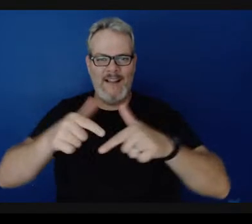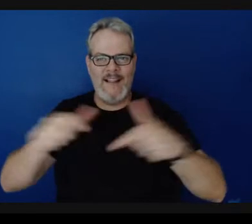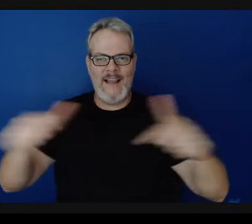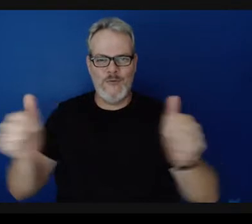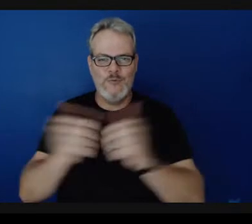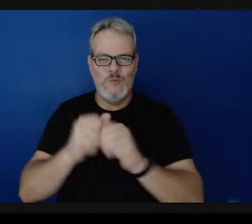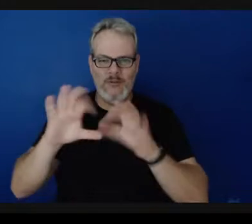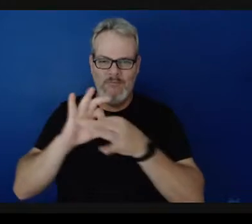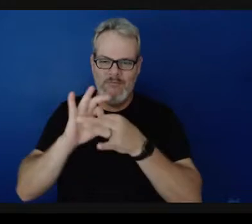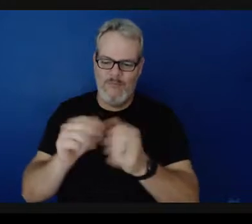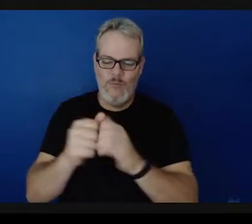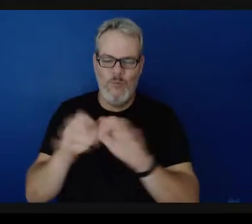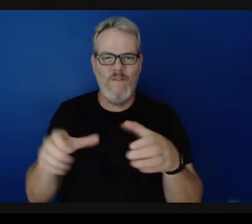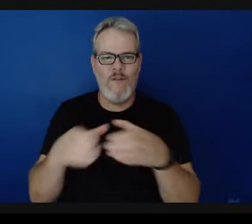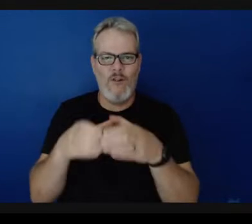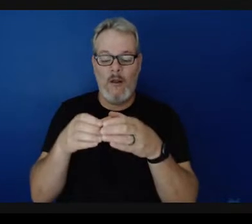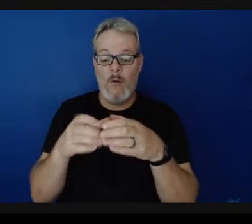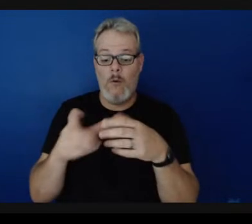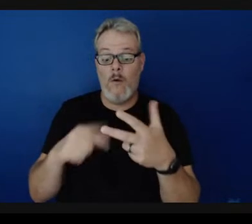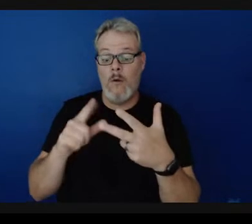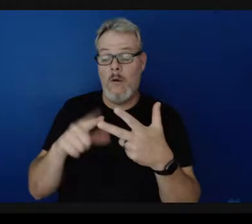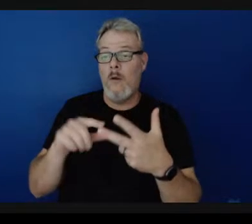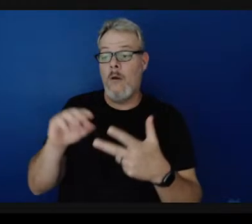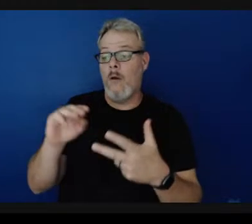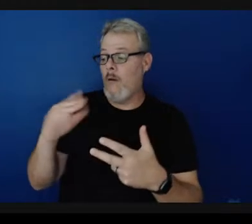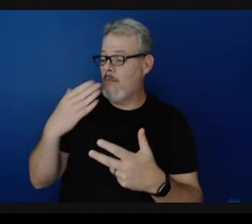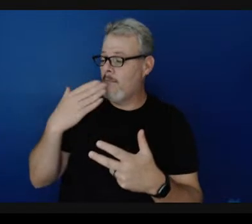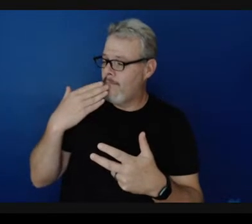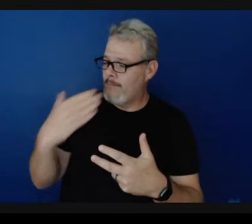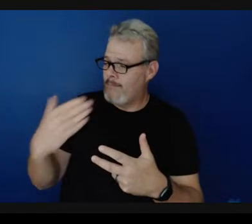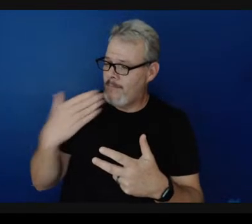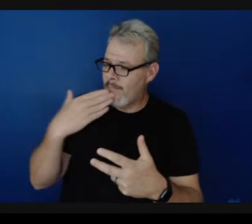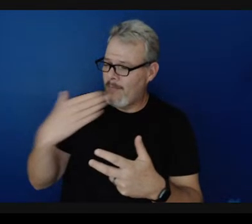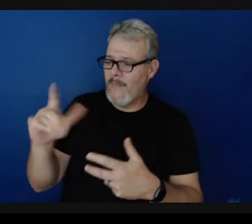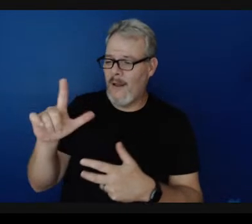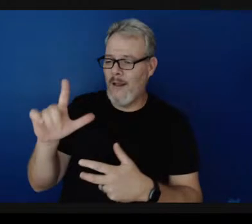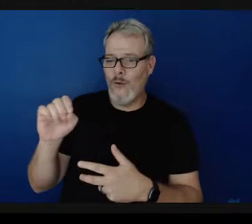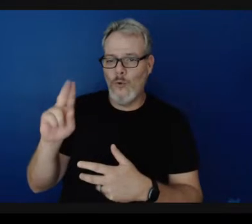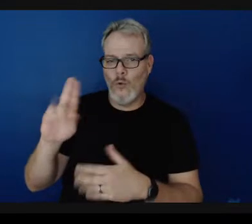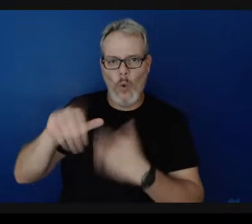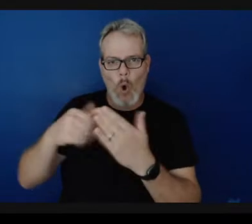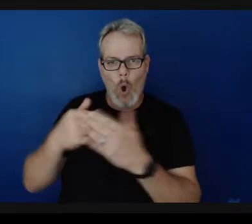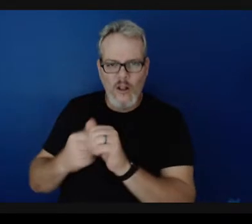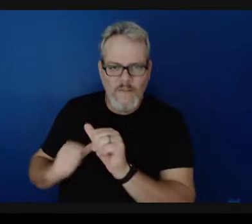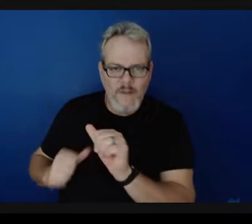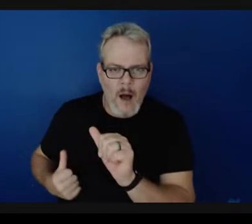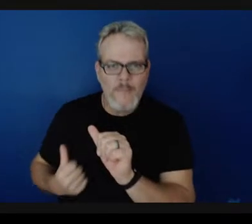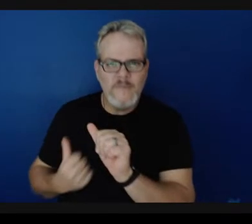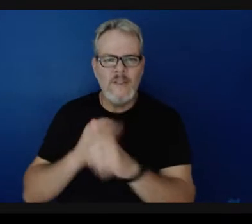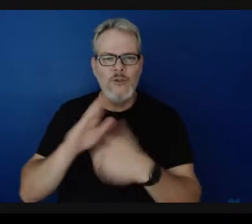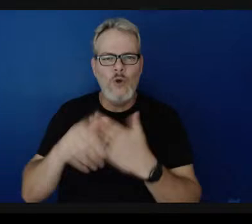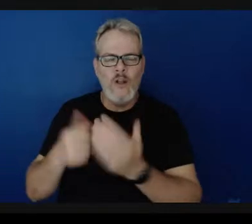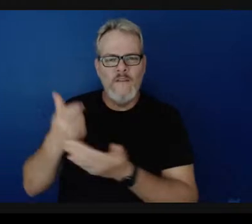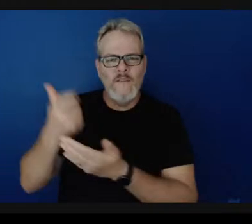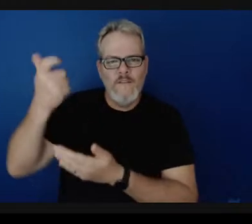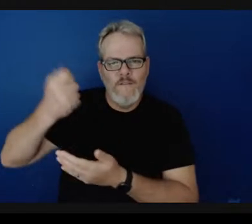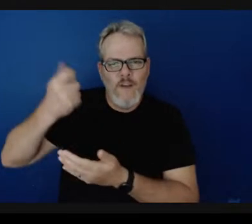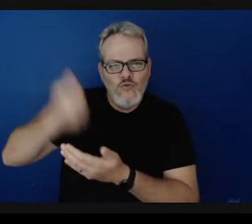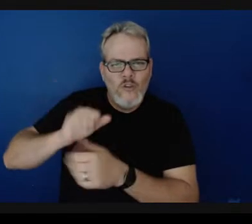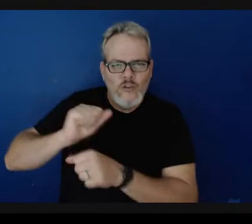We have Lou in the back end, mahalo Lou, for all the fundraising work and the updates and the community corners you guys have been doing